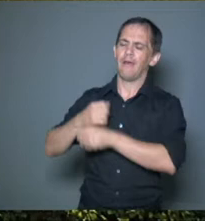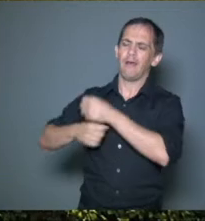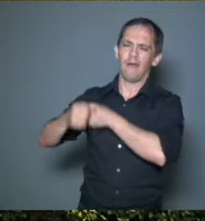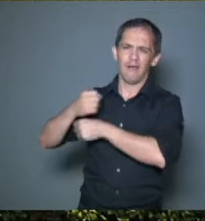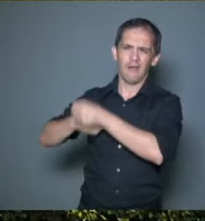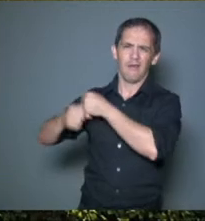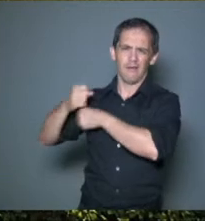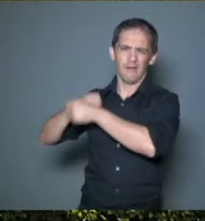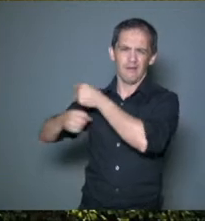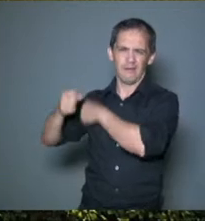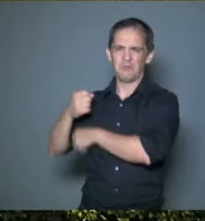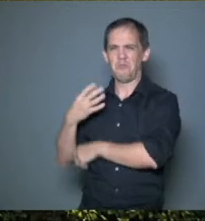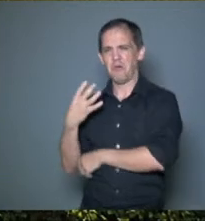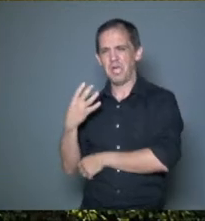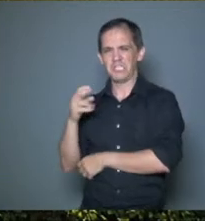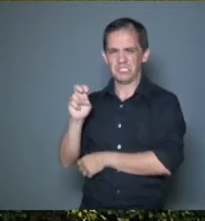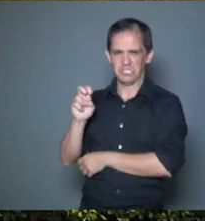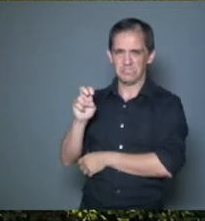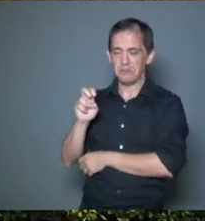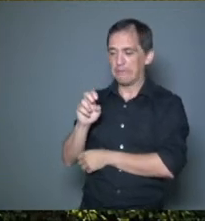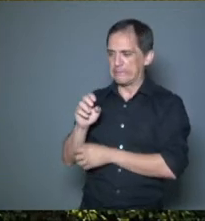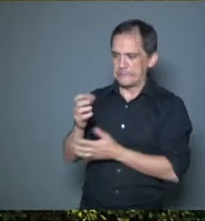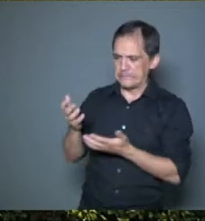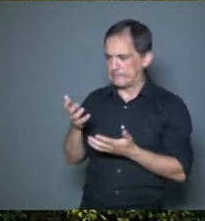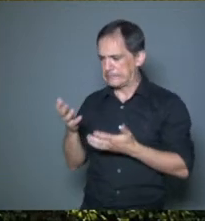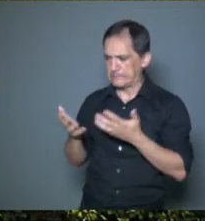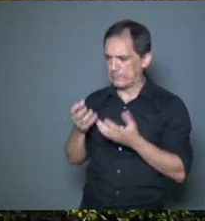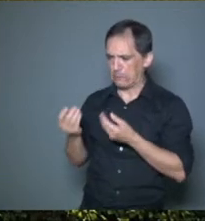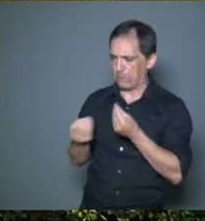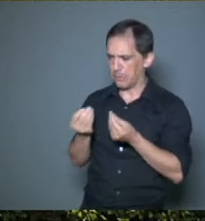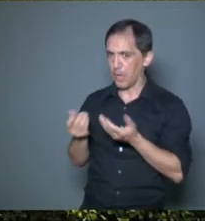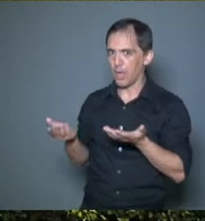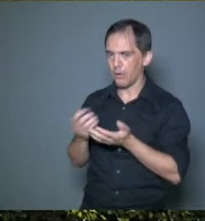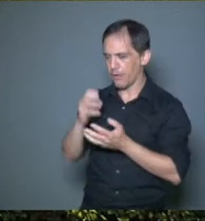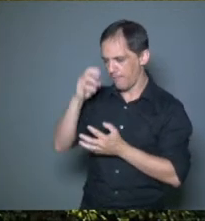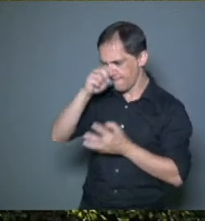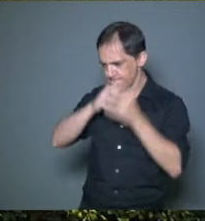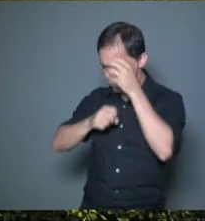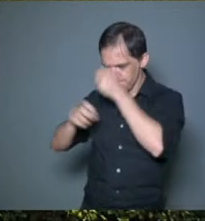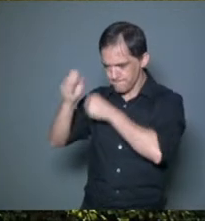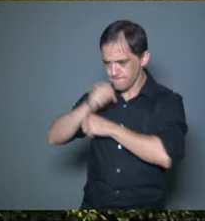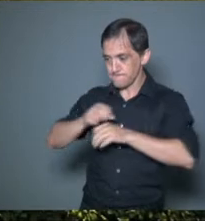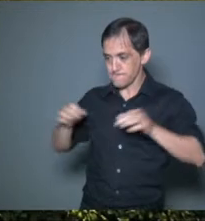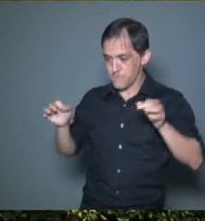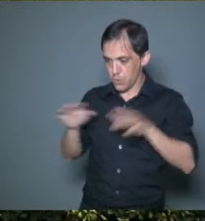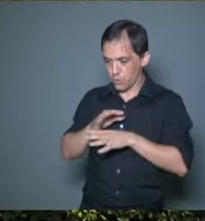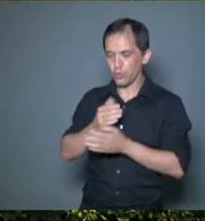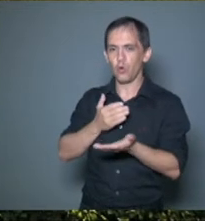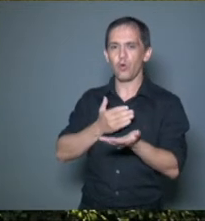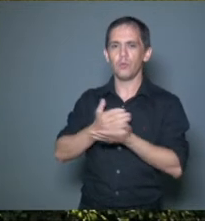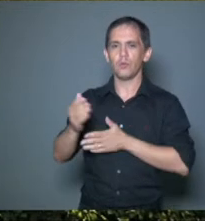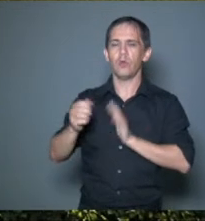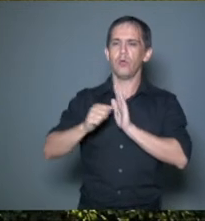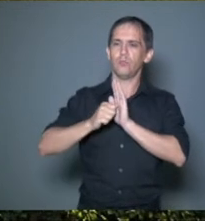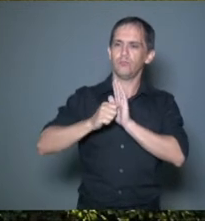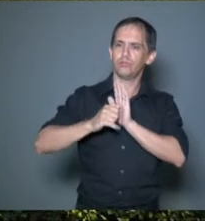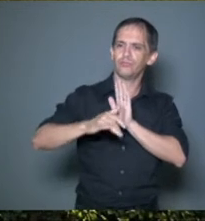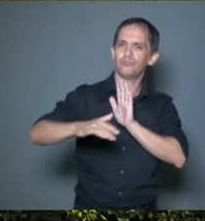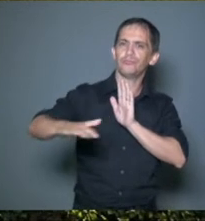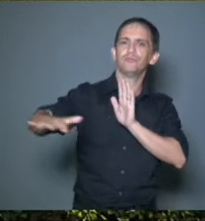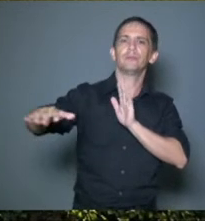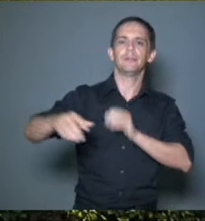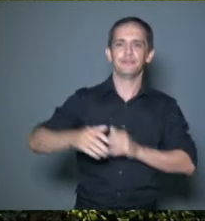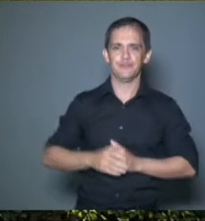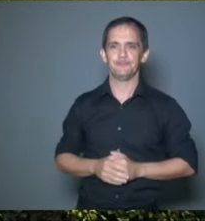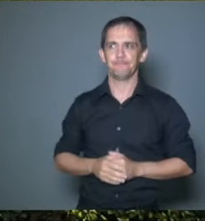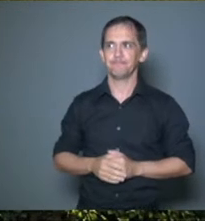These technologies, well, five or four years ago, we were learning how to use them and to master them. Today, we are